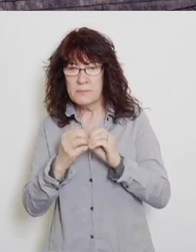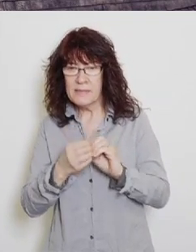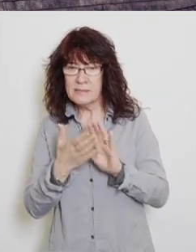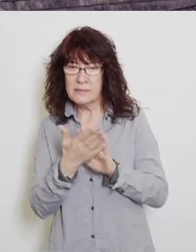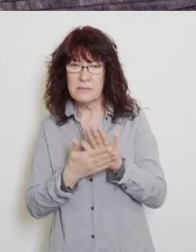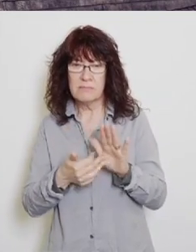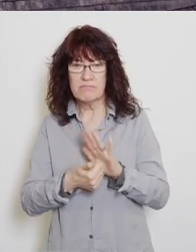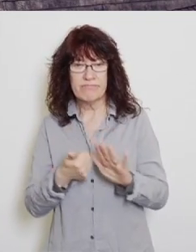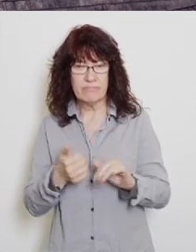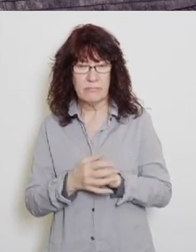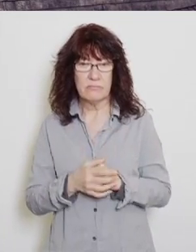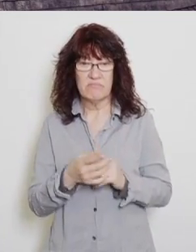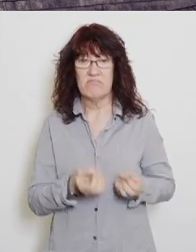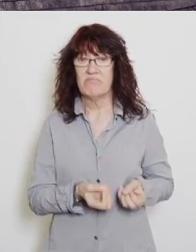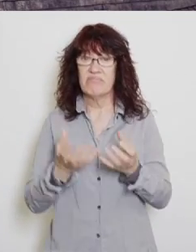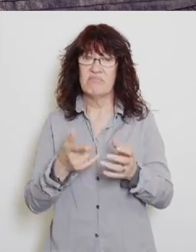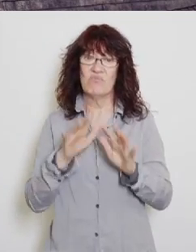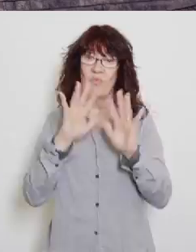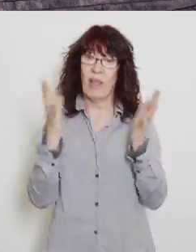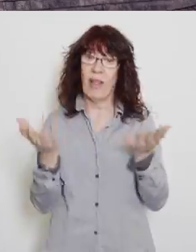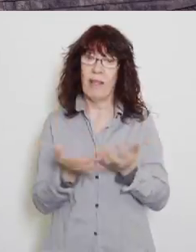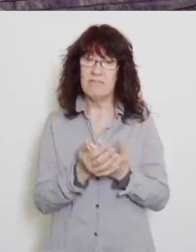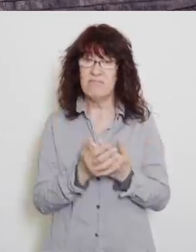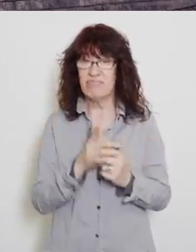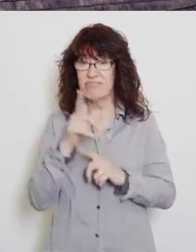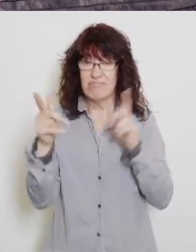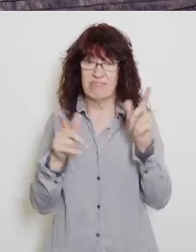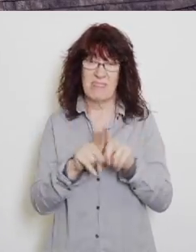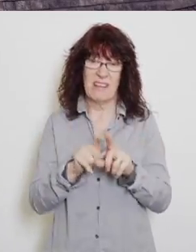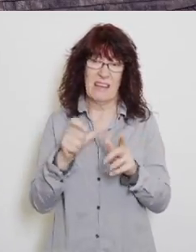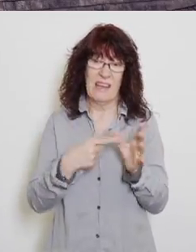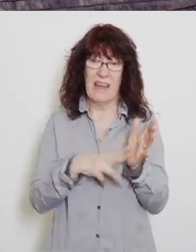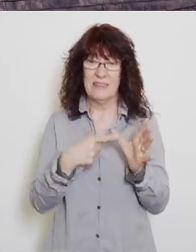countries as far afield as Canada, India, and Australia.